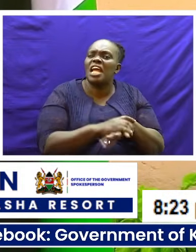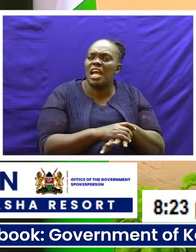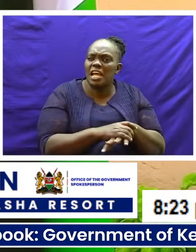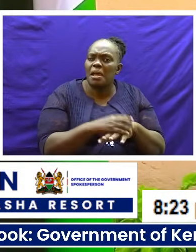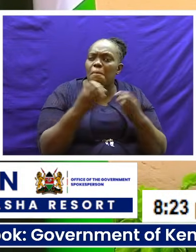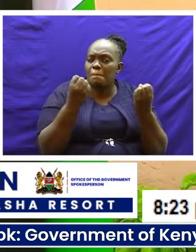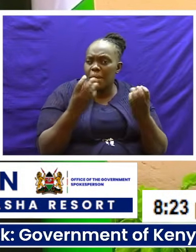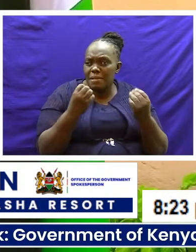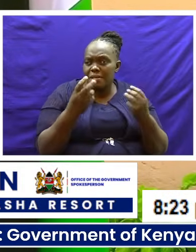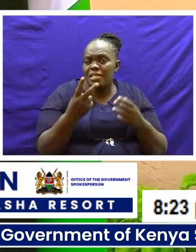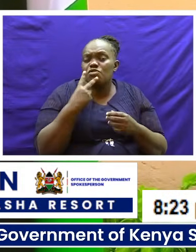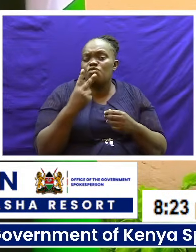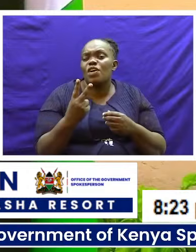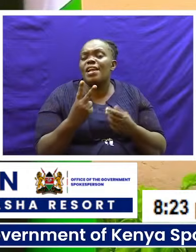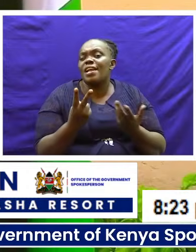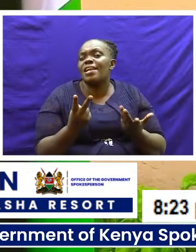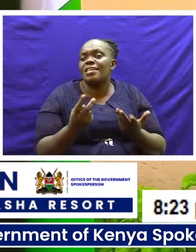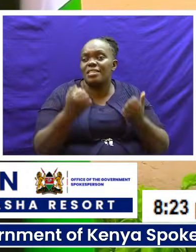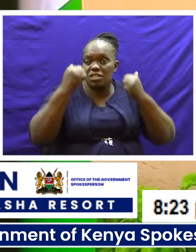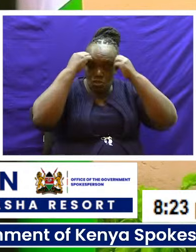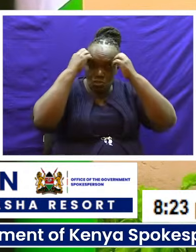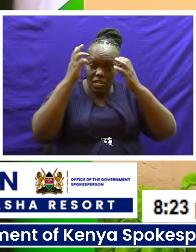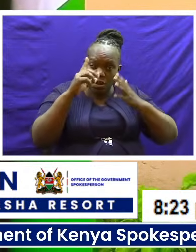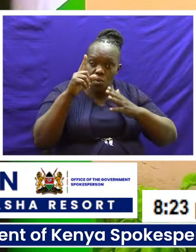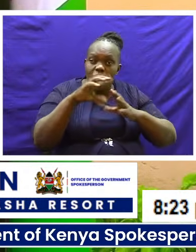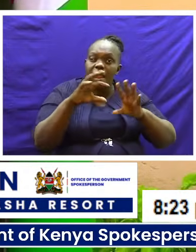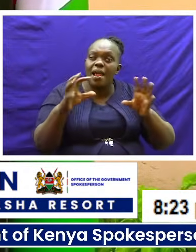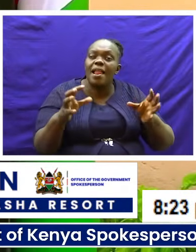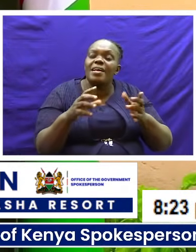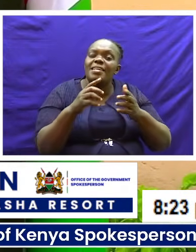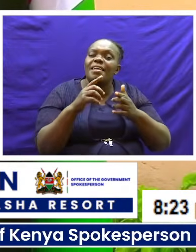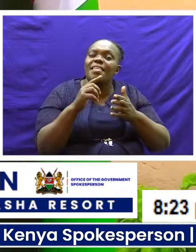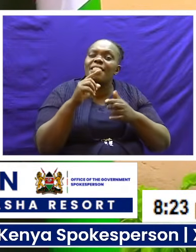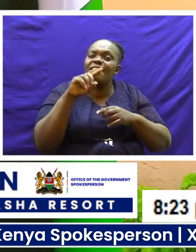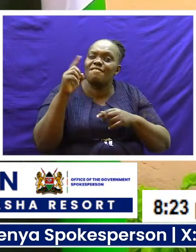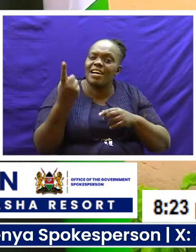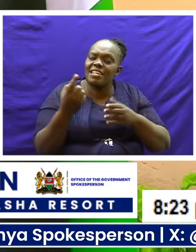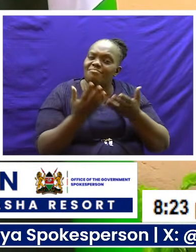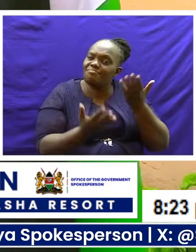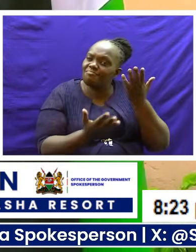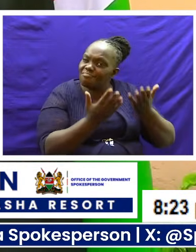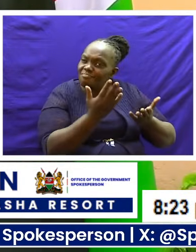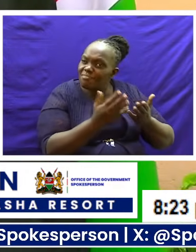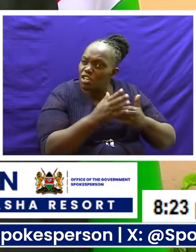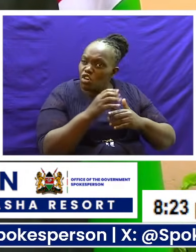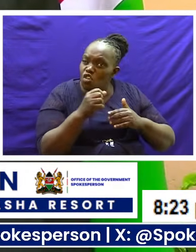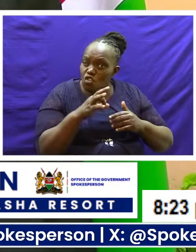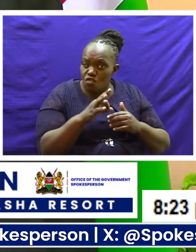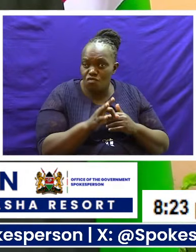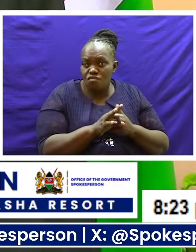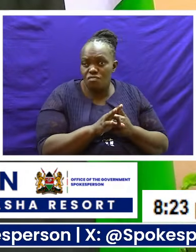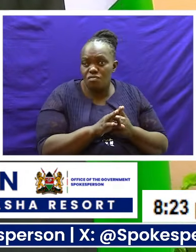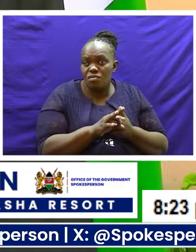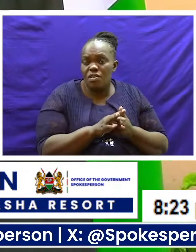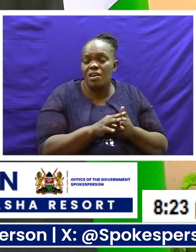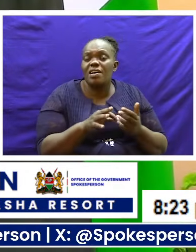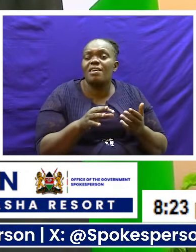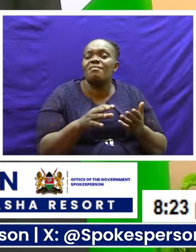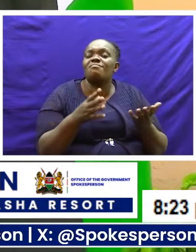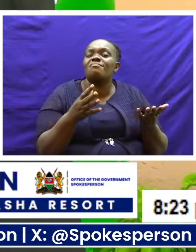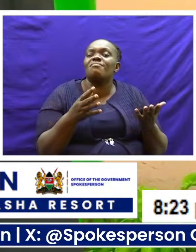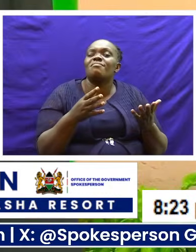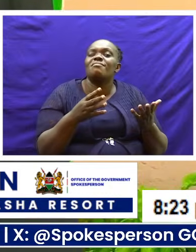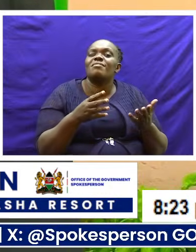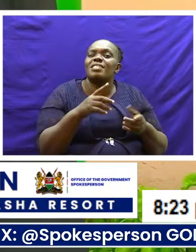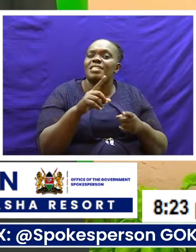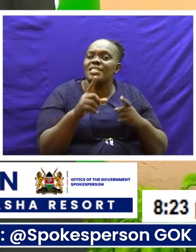many as 200 students in a class. That is the first determinant of a cutoff. Okay. And